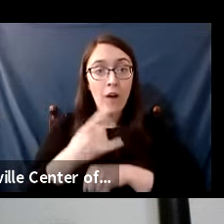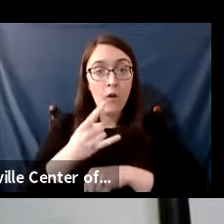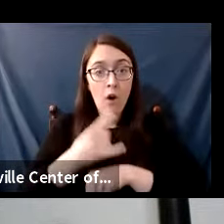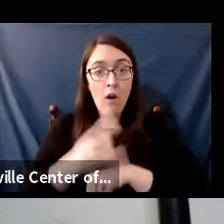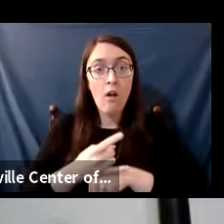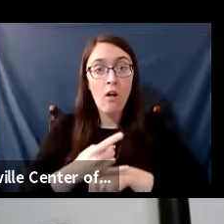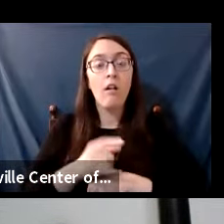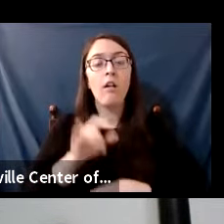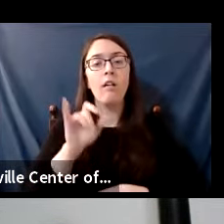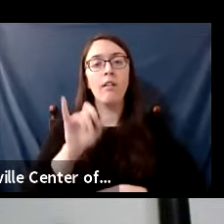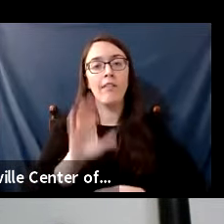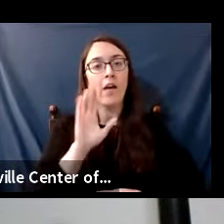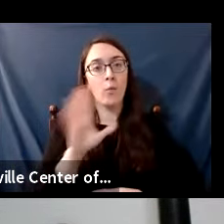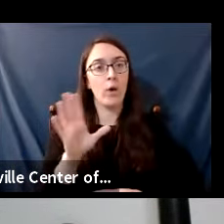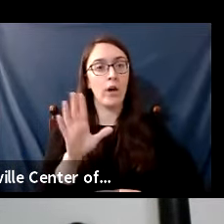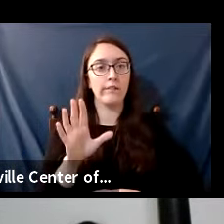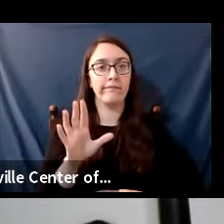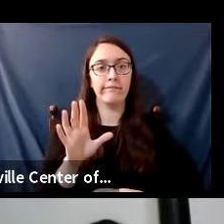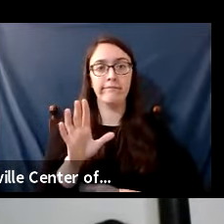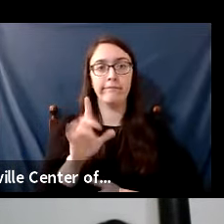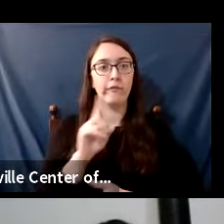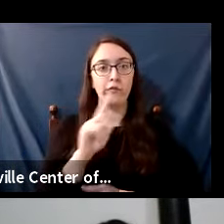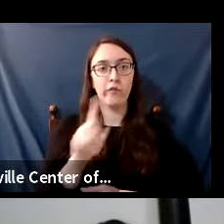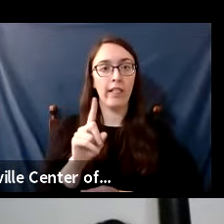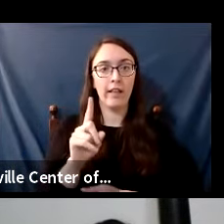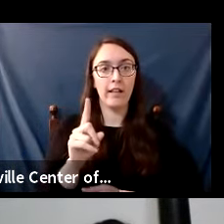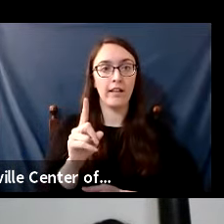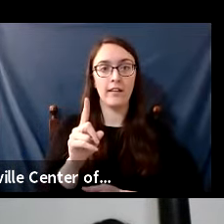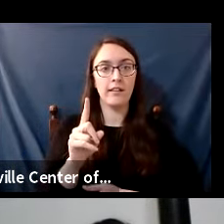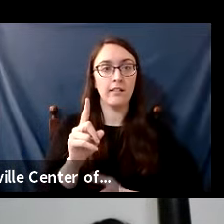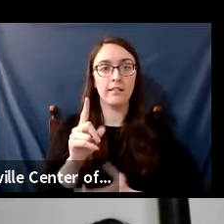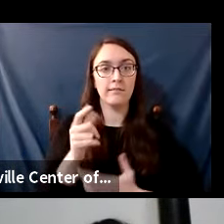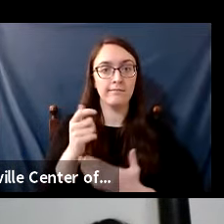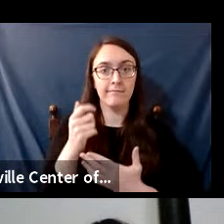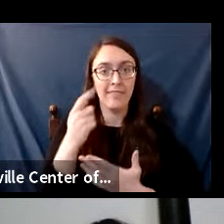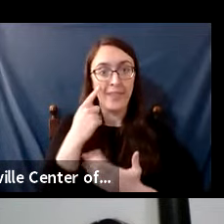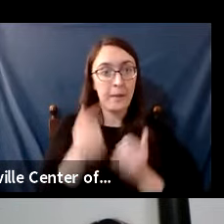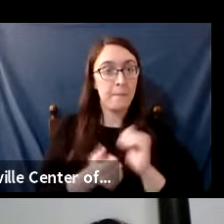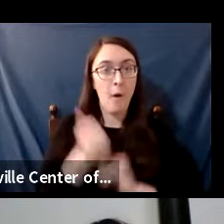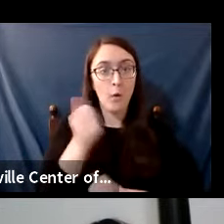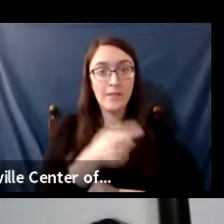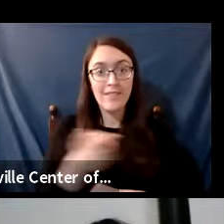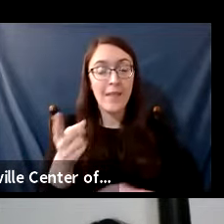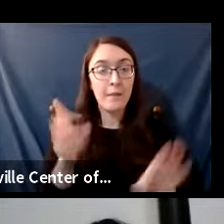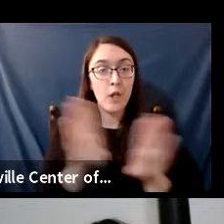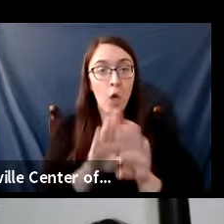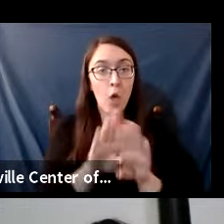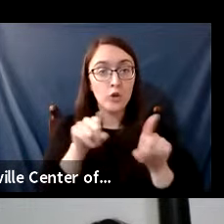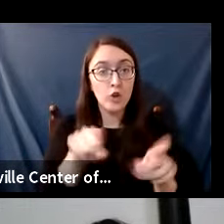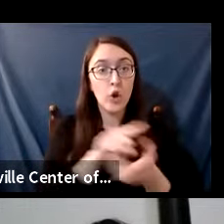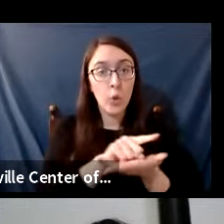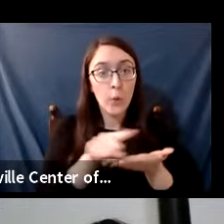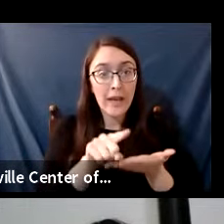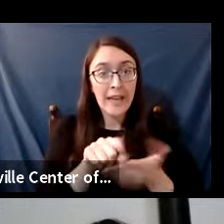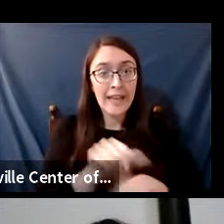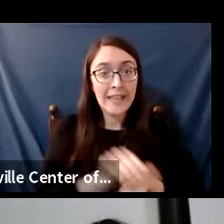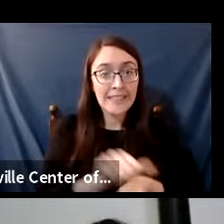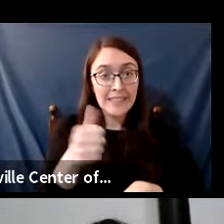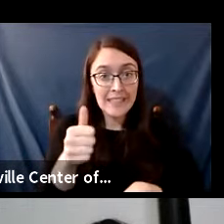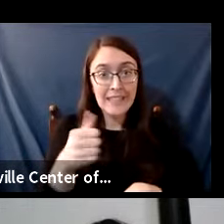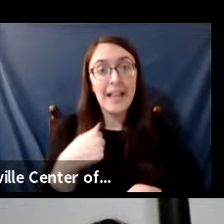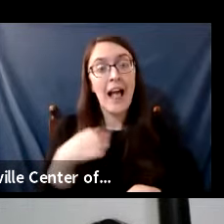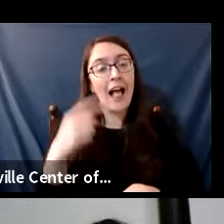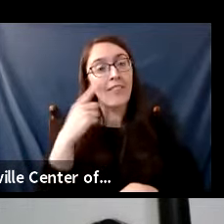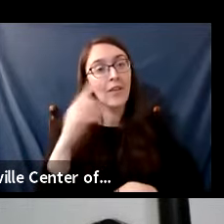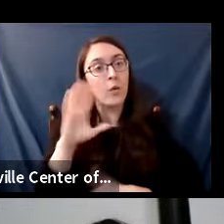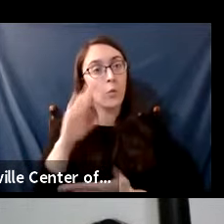essentially take any impact off of them. I think a lot of them close at 10 throughout the week, and then some close at 11 on weekends. So I think it'd certainly be helpful